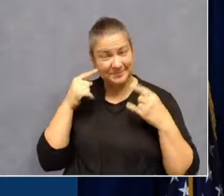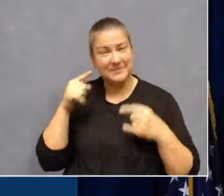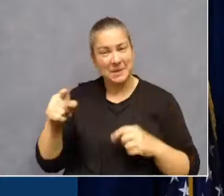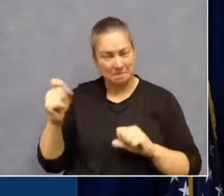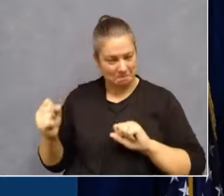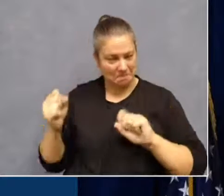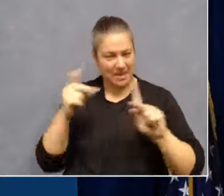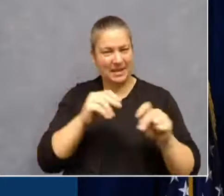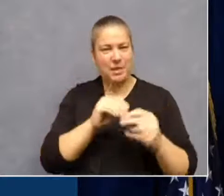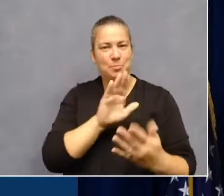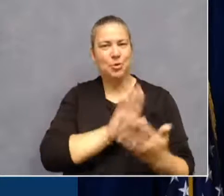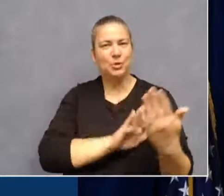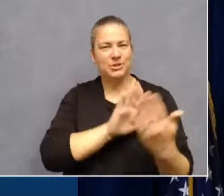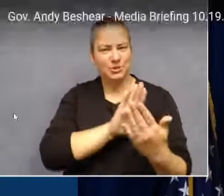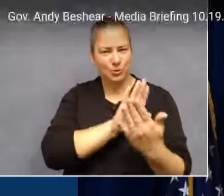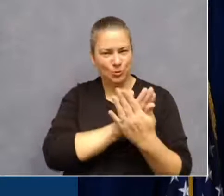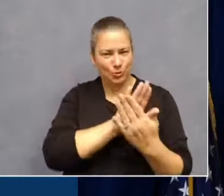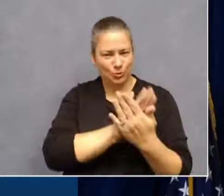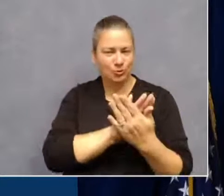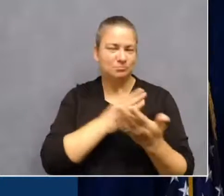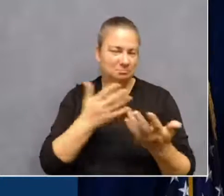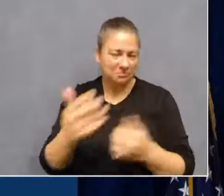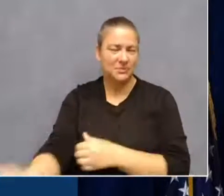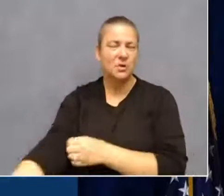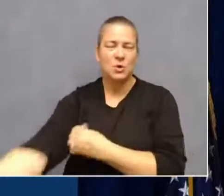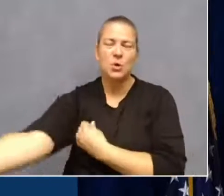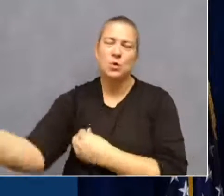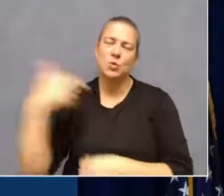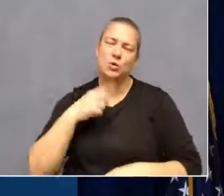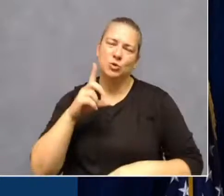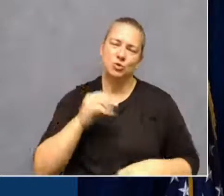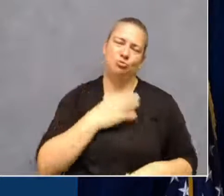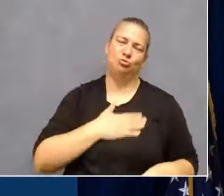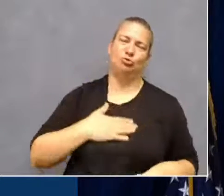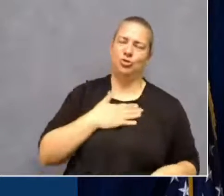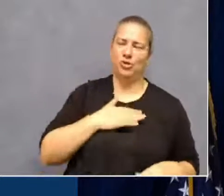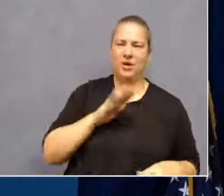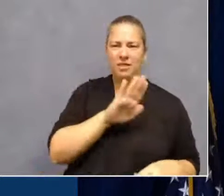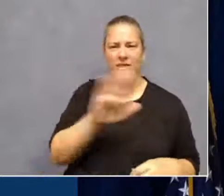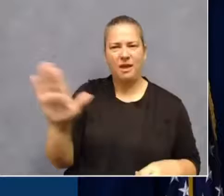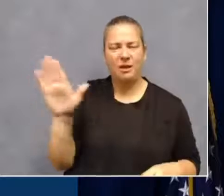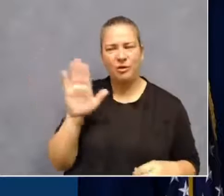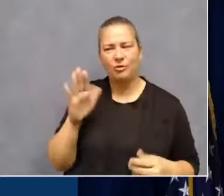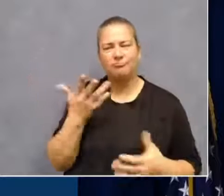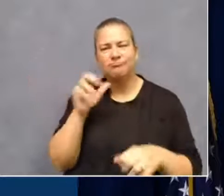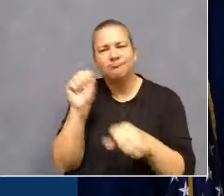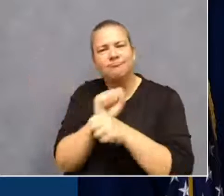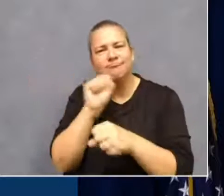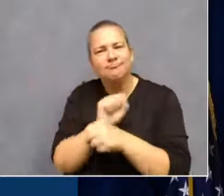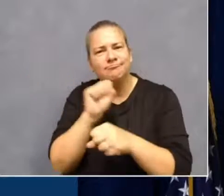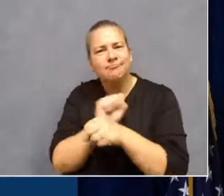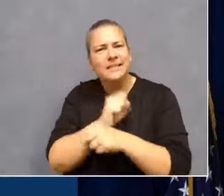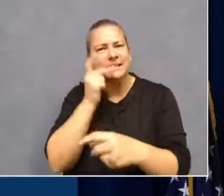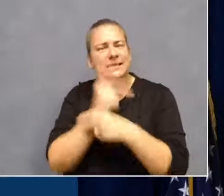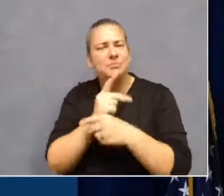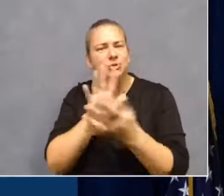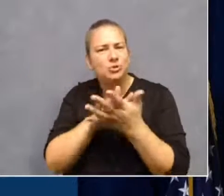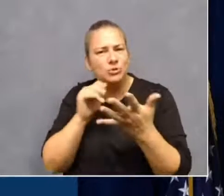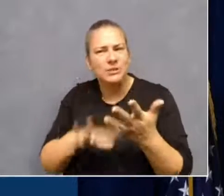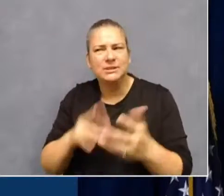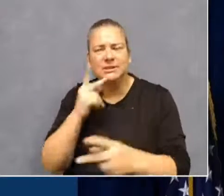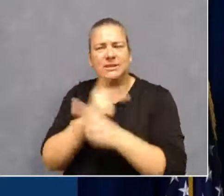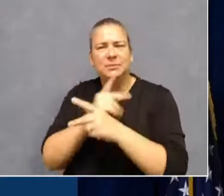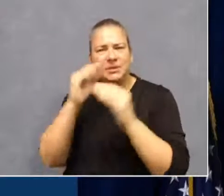person, at least to some degree. We appreciate them doing what it takes to keep their students and teachers and all of